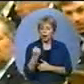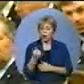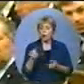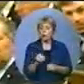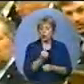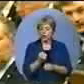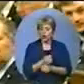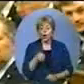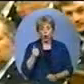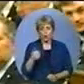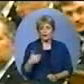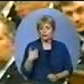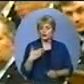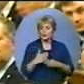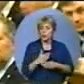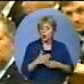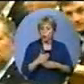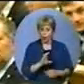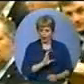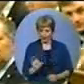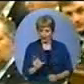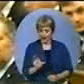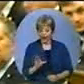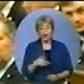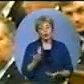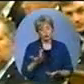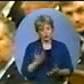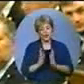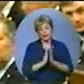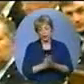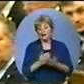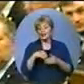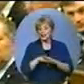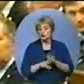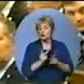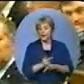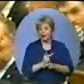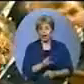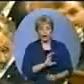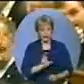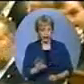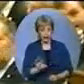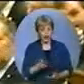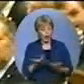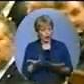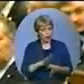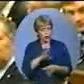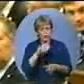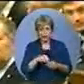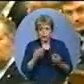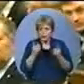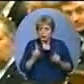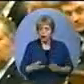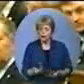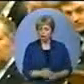while promoting sustainable forestry practices, Mr. Speaker. Those are a part of the agreement that Georgia Pacific has agreed to